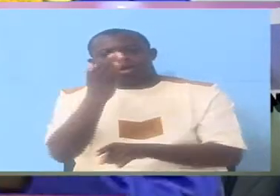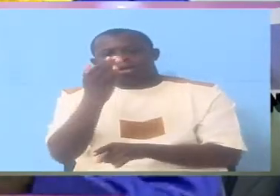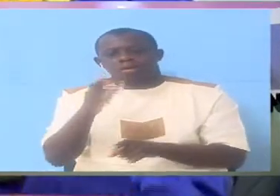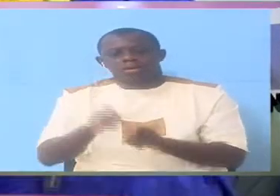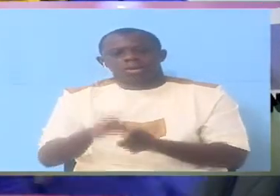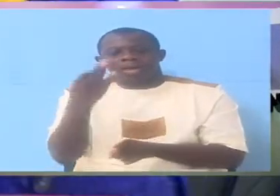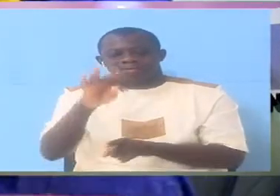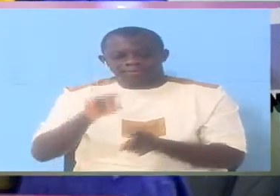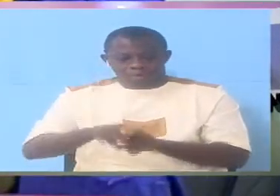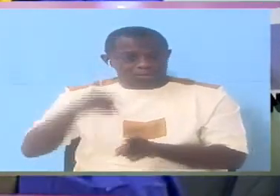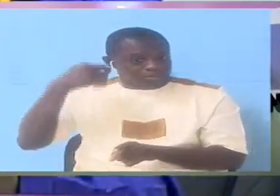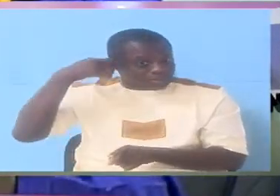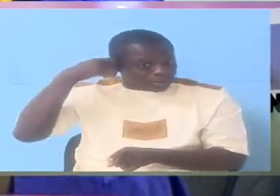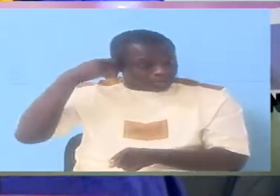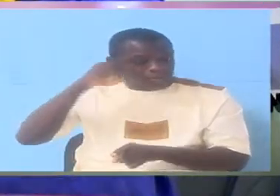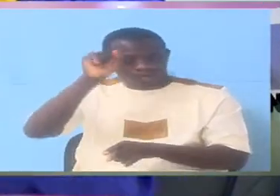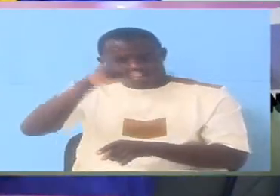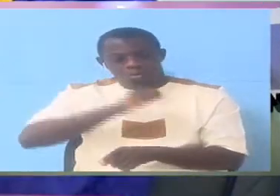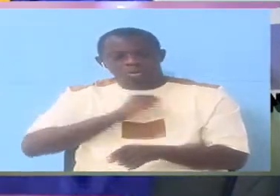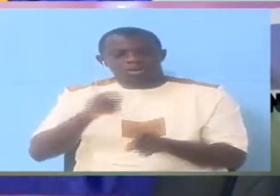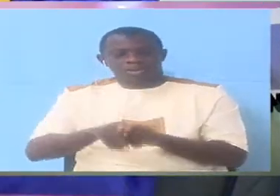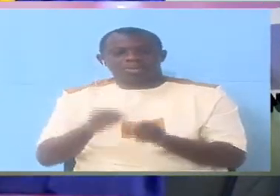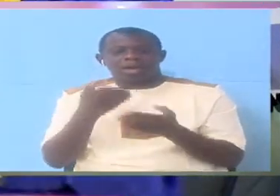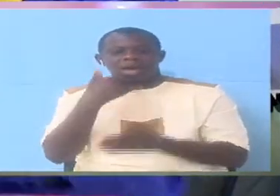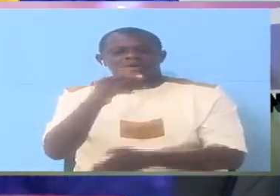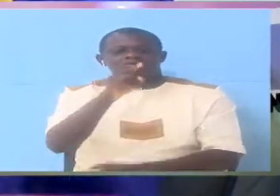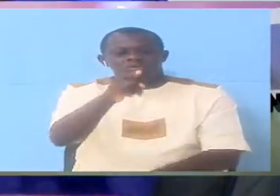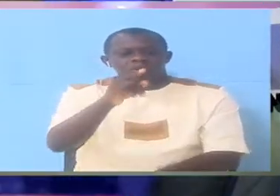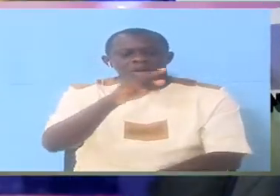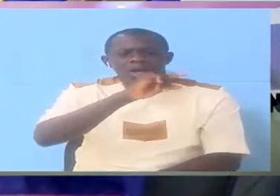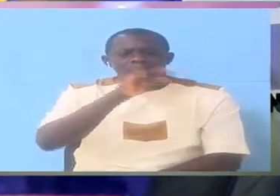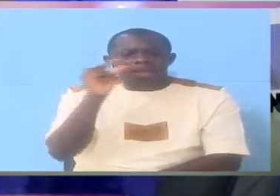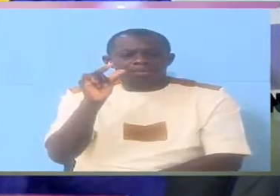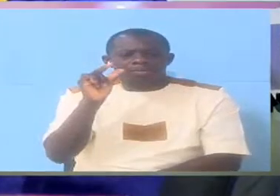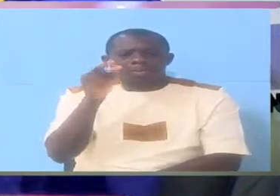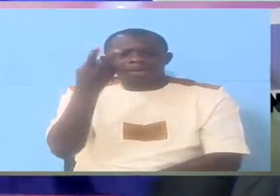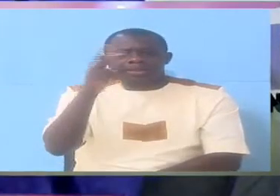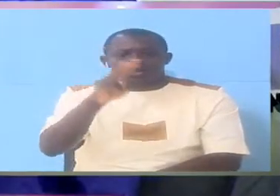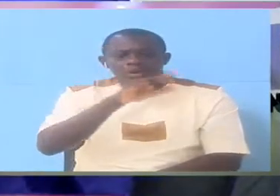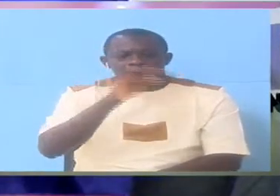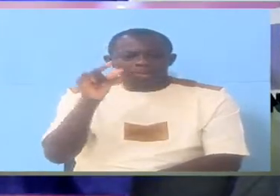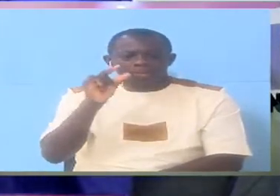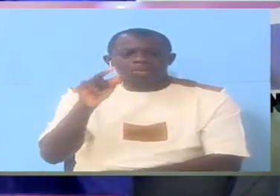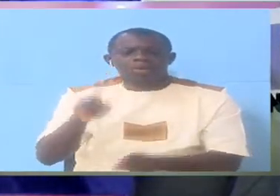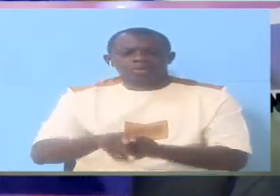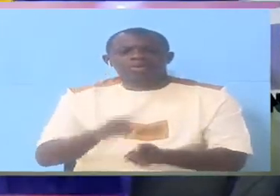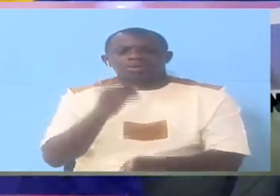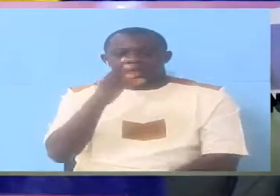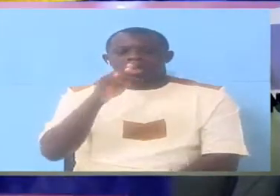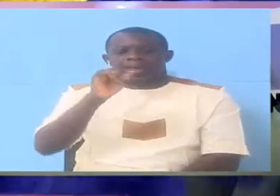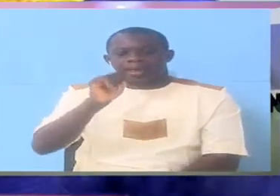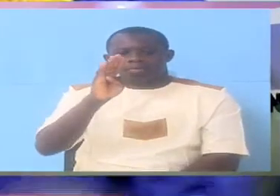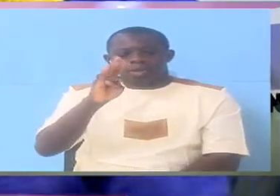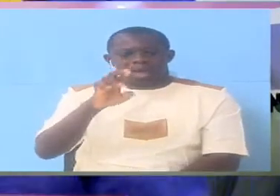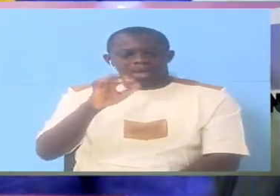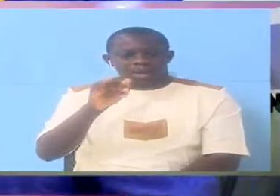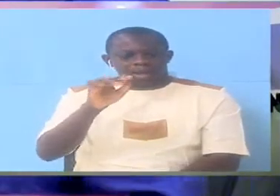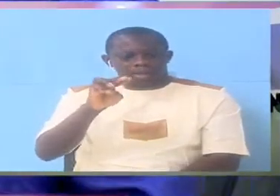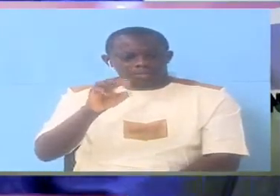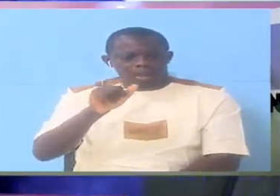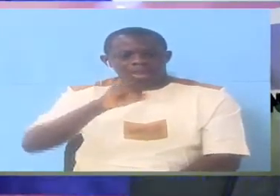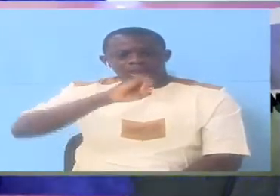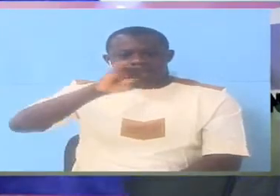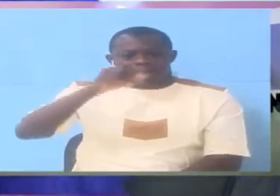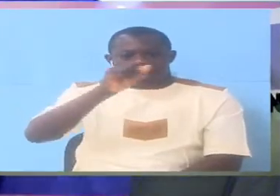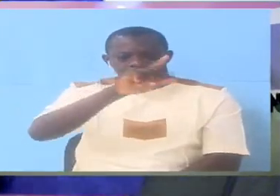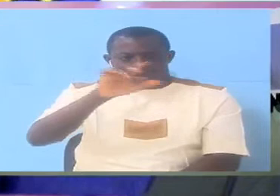Your name and surname and age. Ebrima Jallow, 49 years. Just like